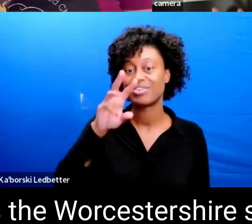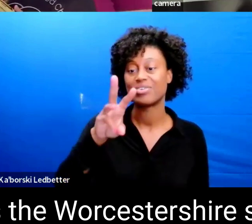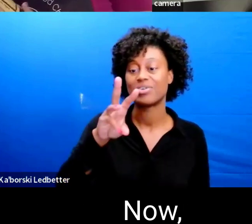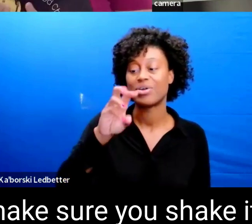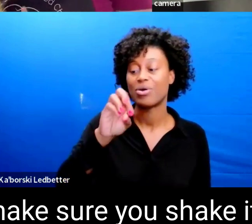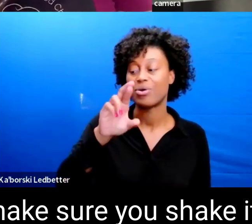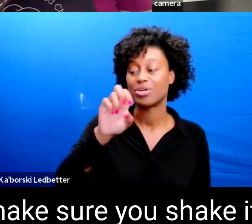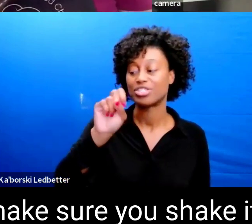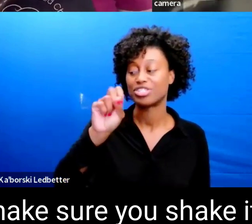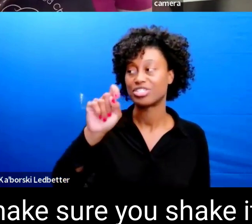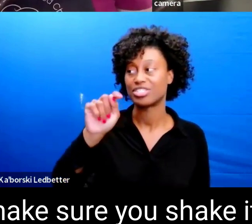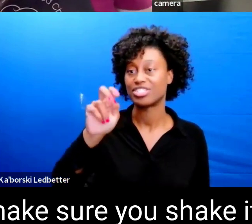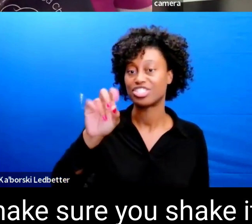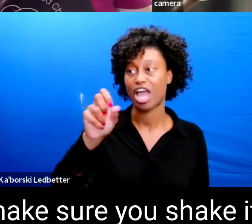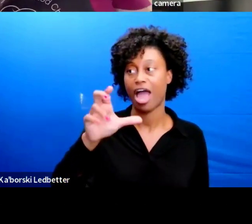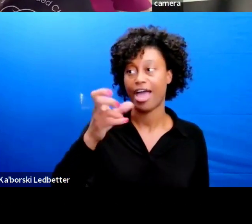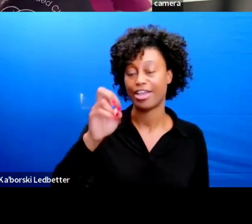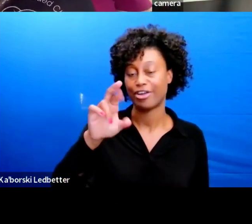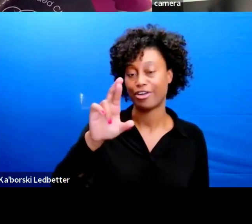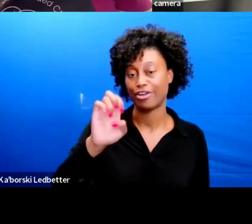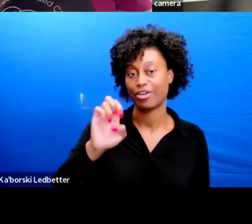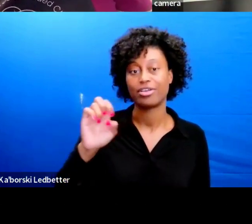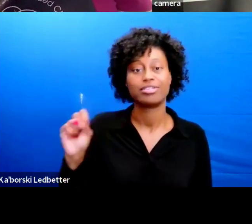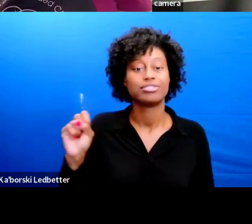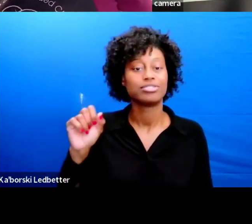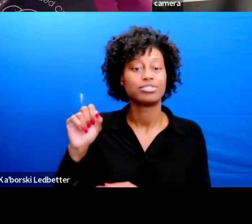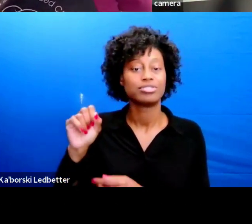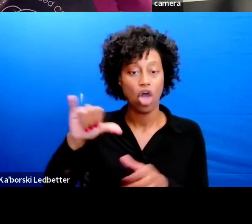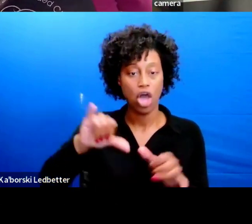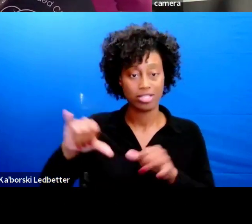Worcestershire sauce. Now make sure you shake it well.